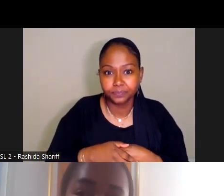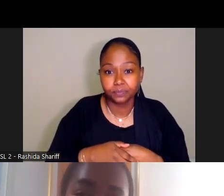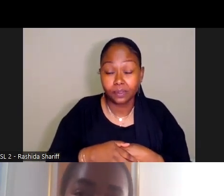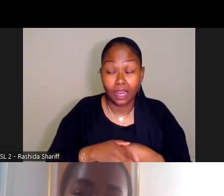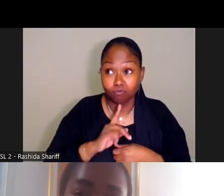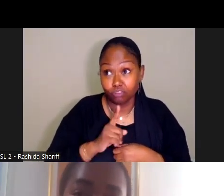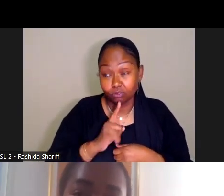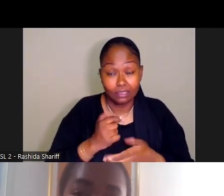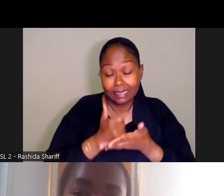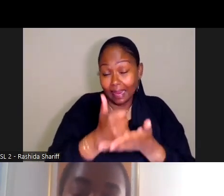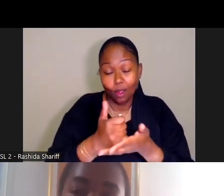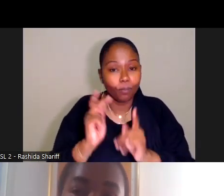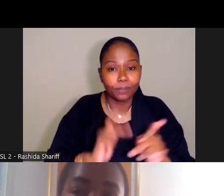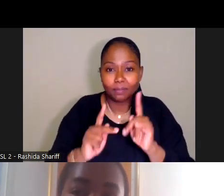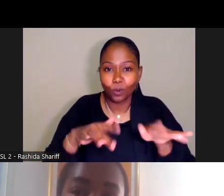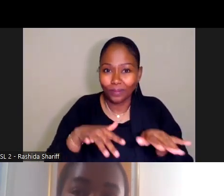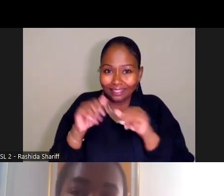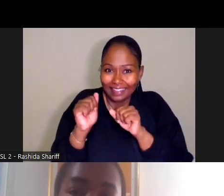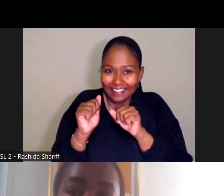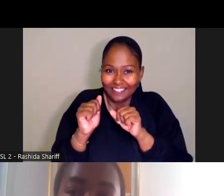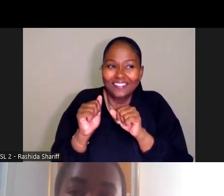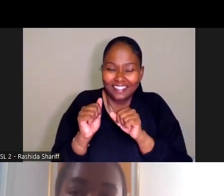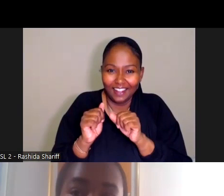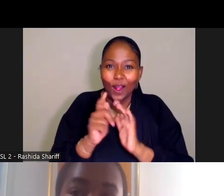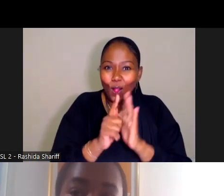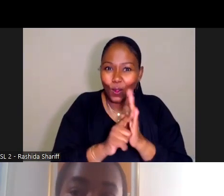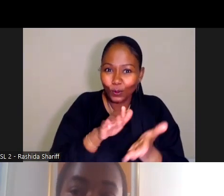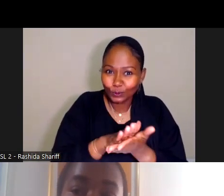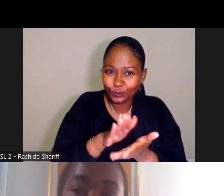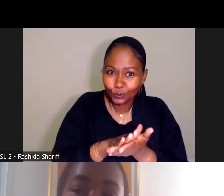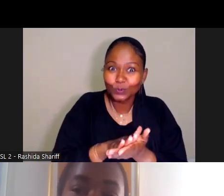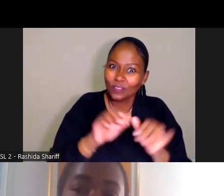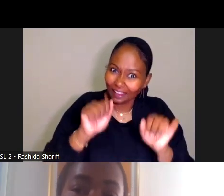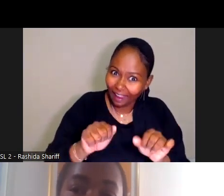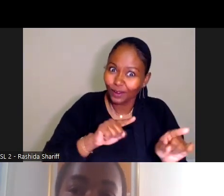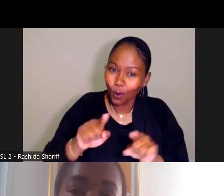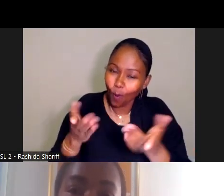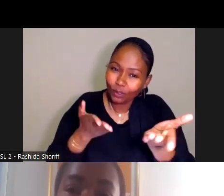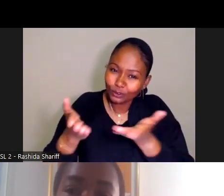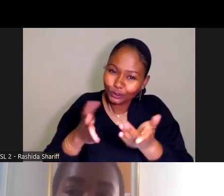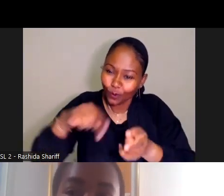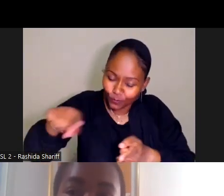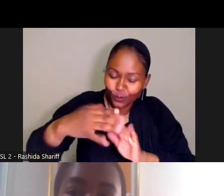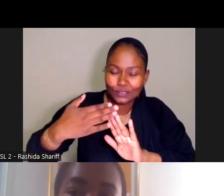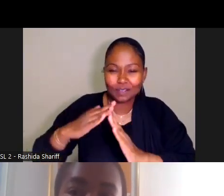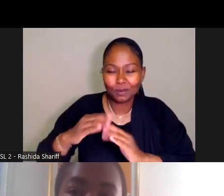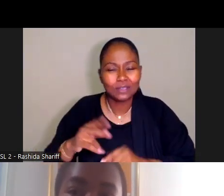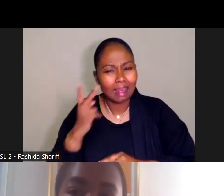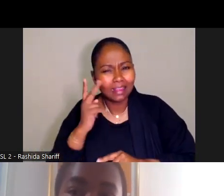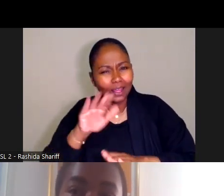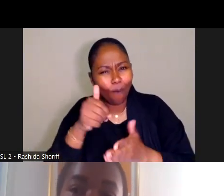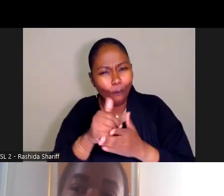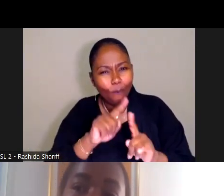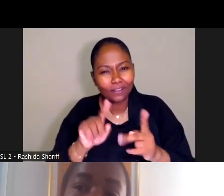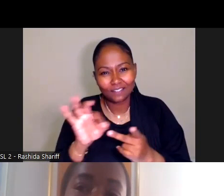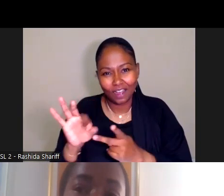with less loan debt so that they can serve these communities, and really just looking at all the options that we have